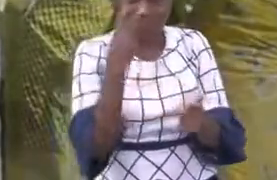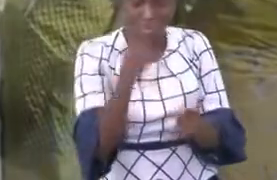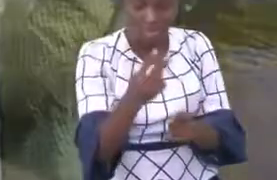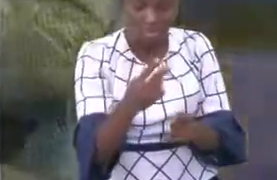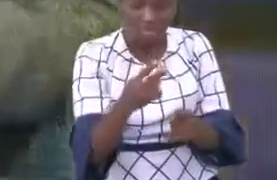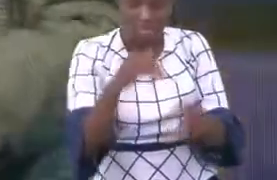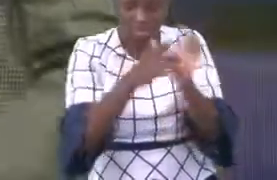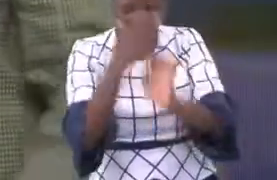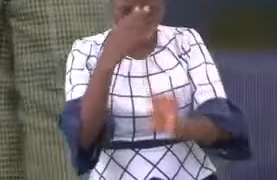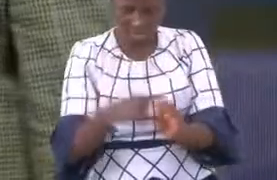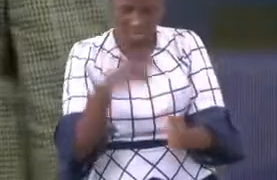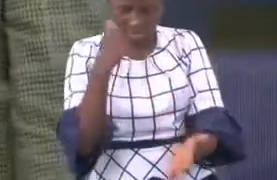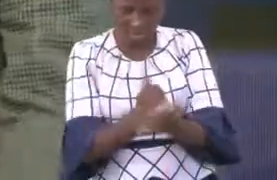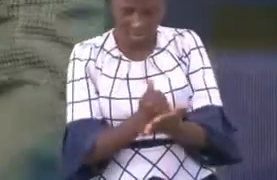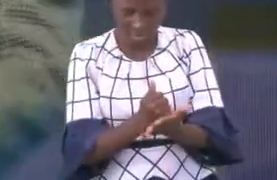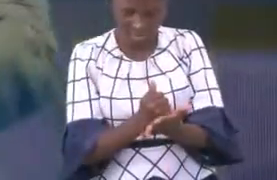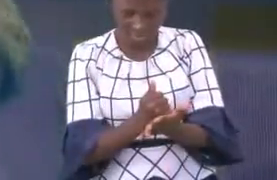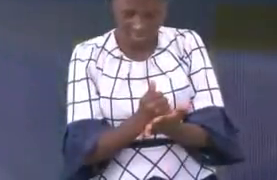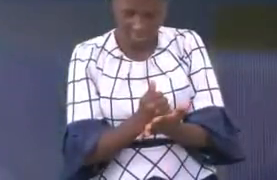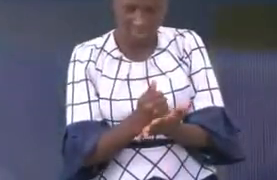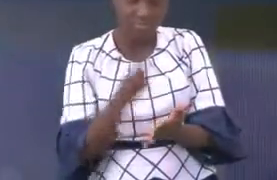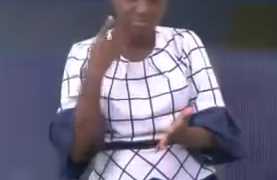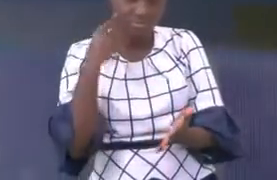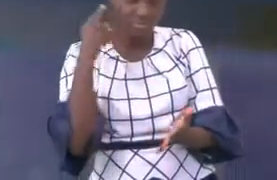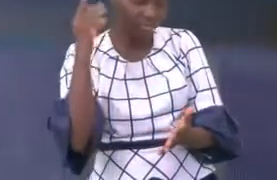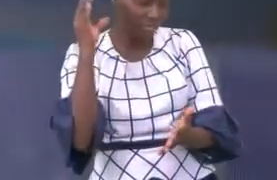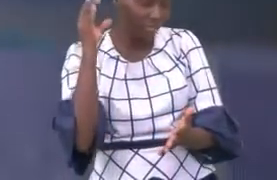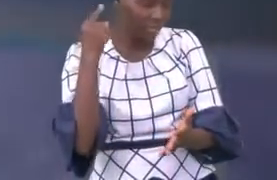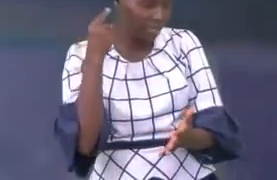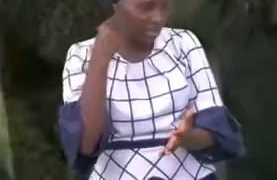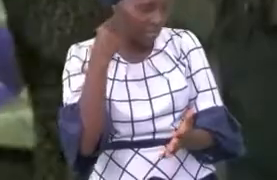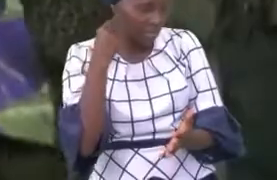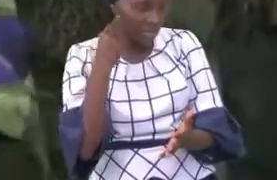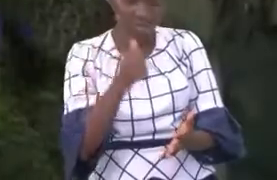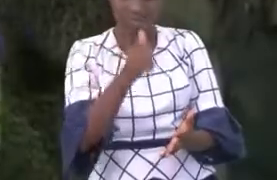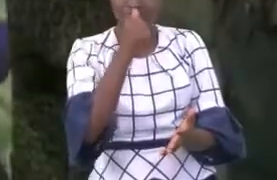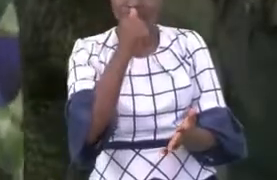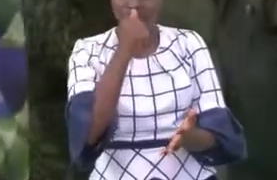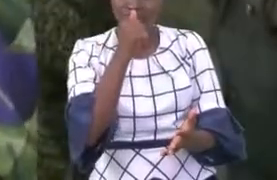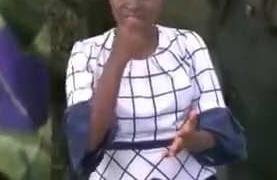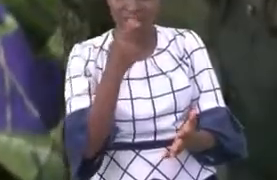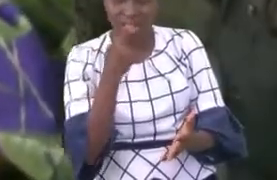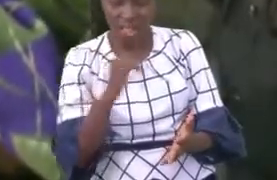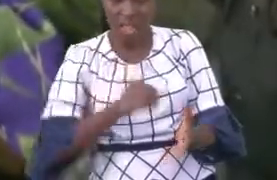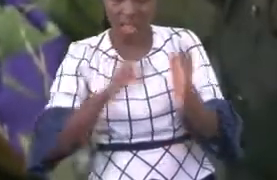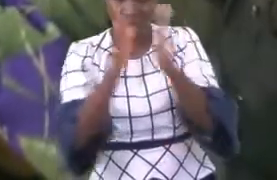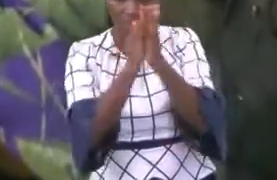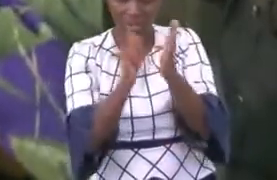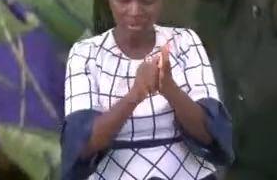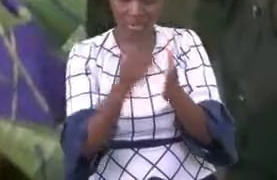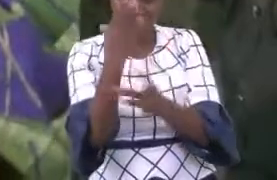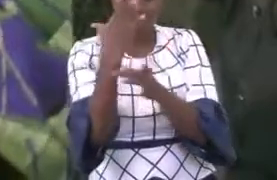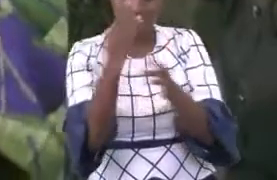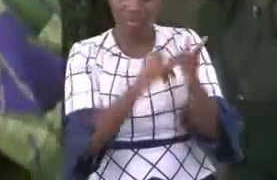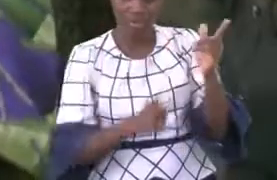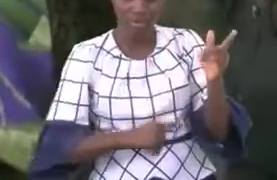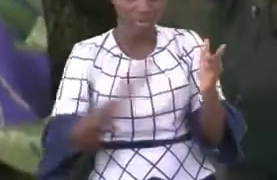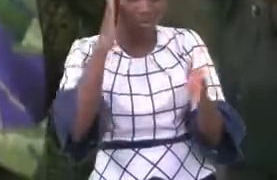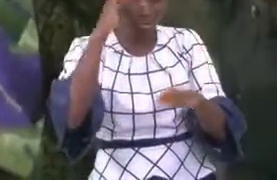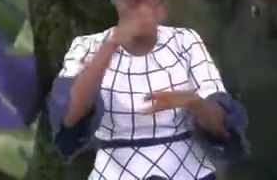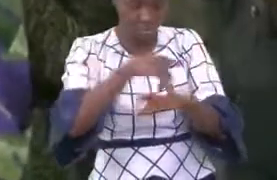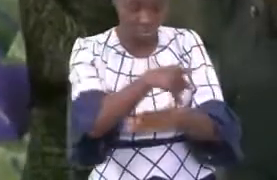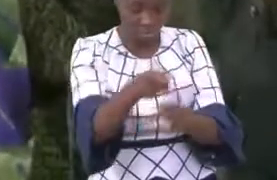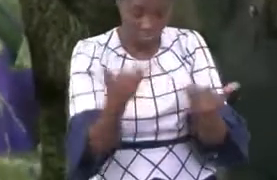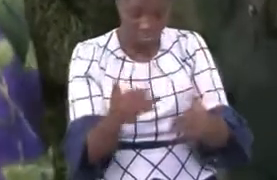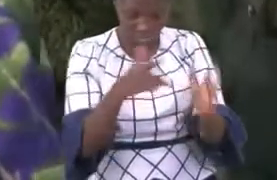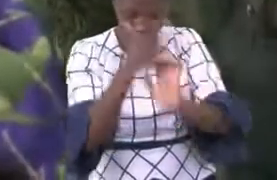ears, dumb tongues, I pray the hand of the Lord will touch you right now. Deaf ears, be opened and begin to hear